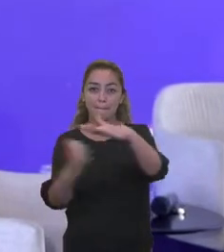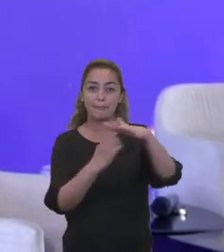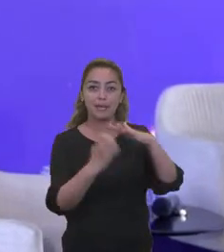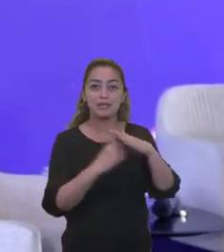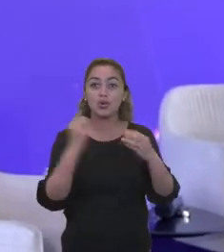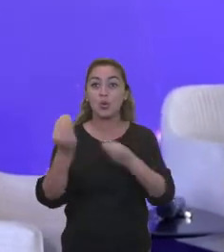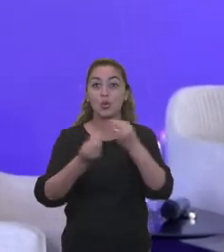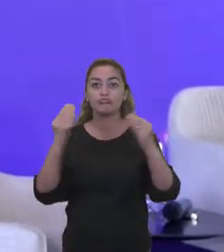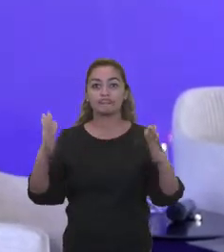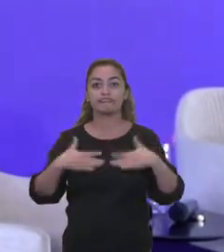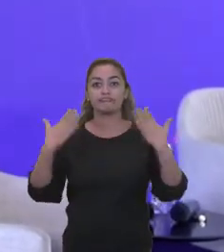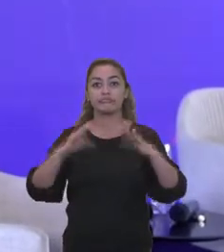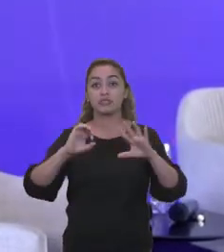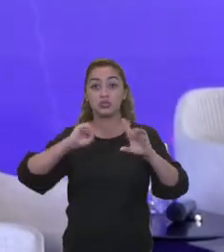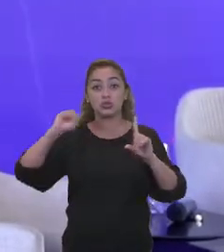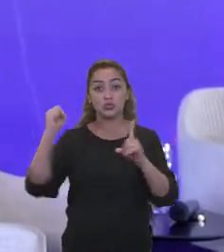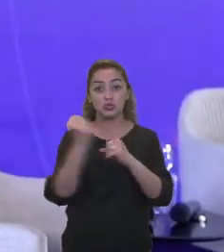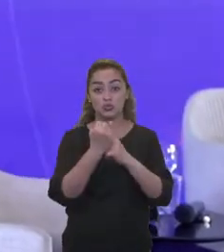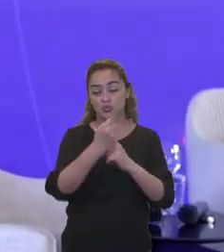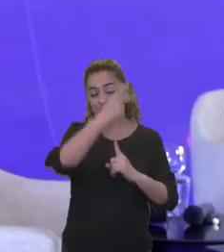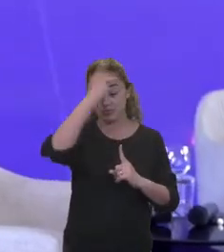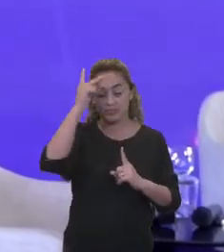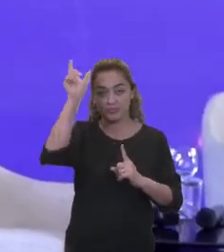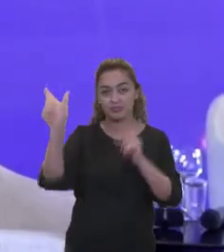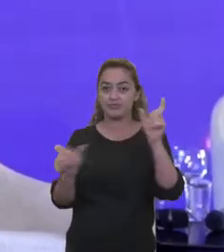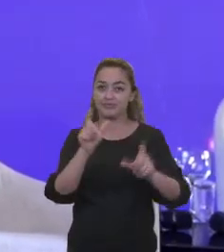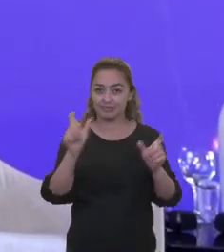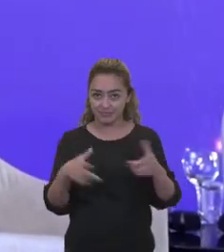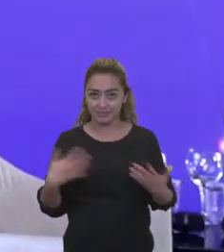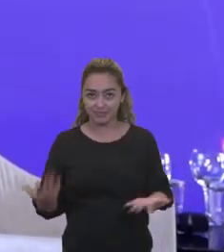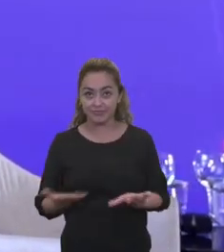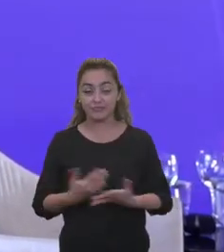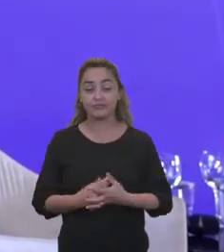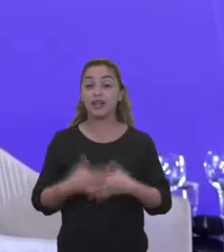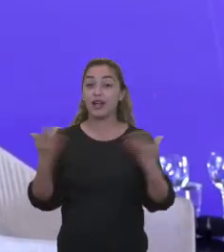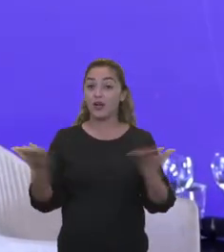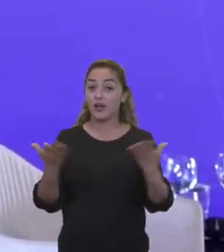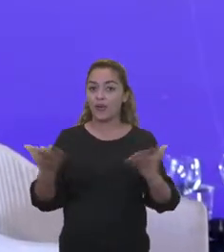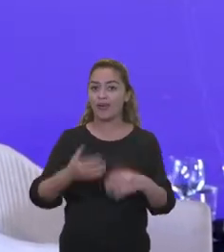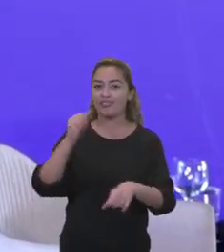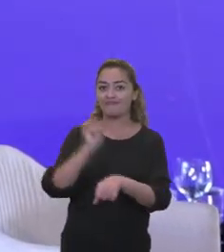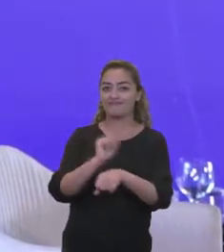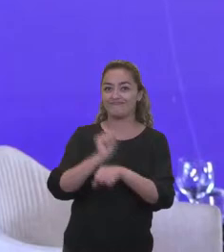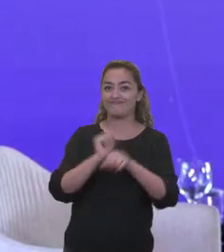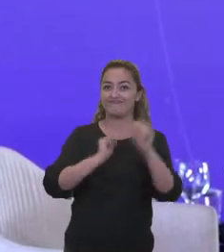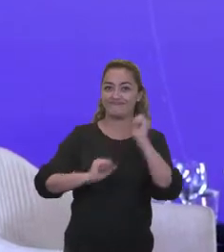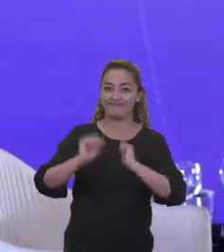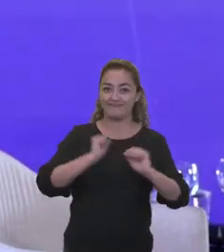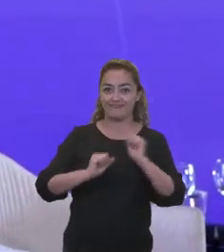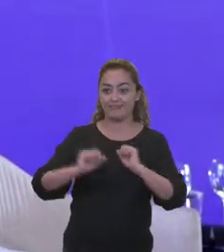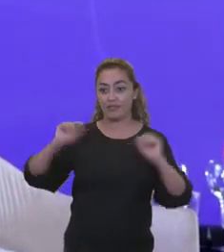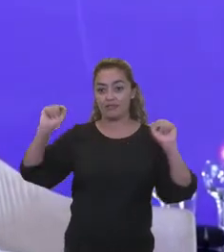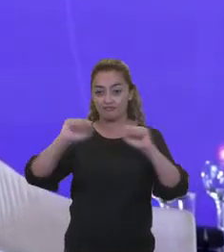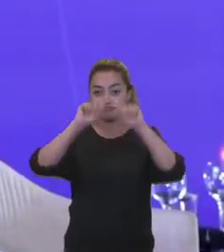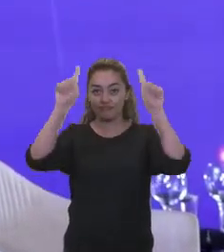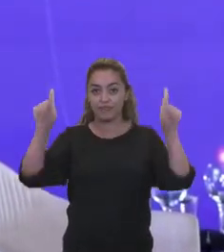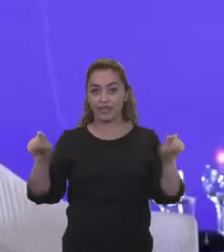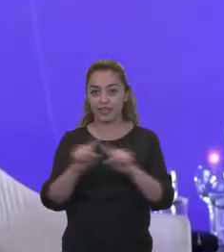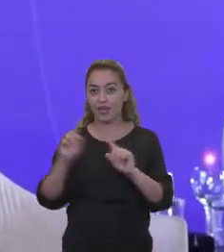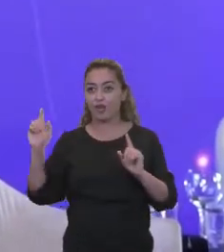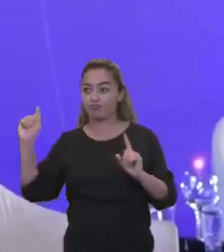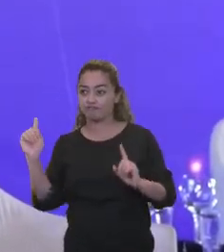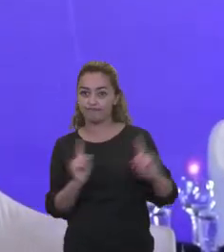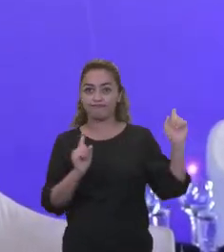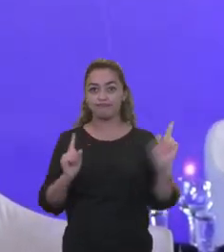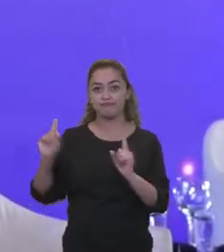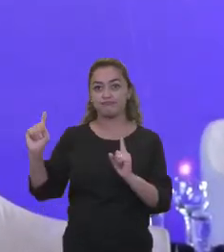on generation value and impact upon society. So we got one of the most expected moments and a panel